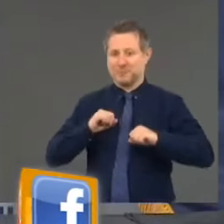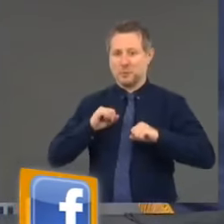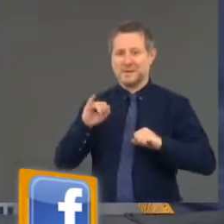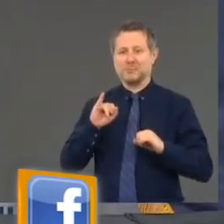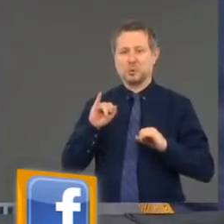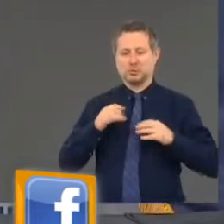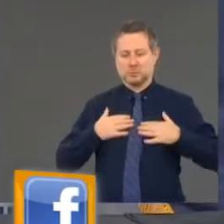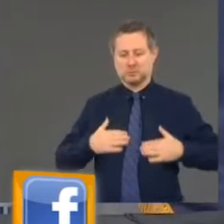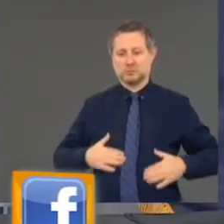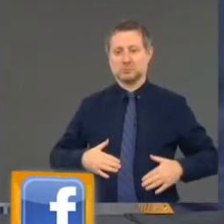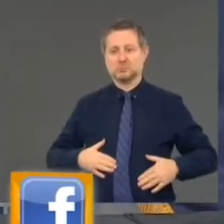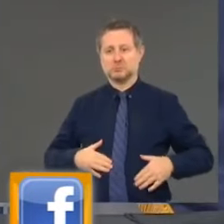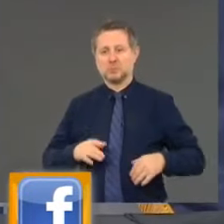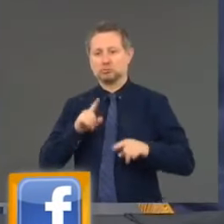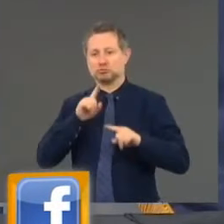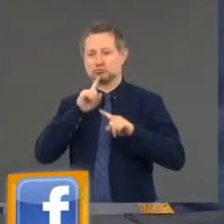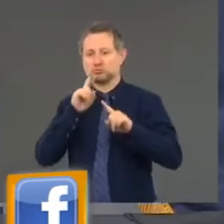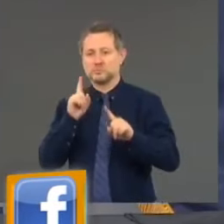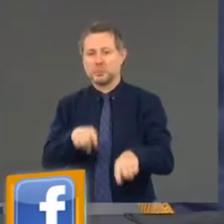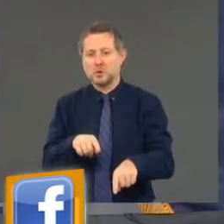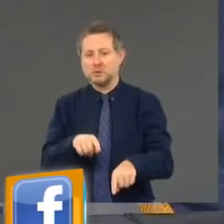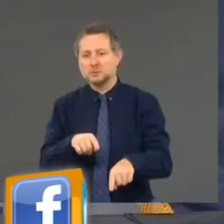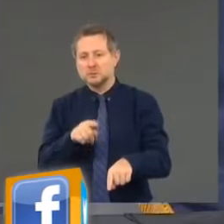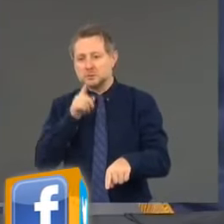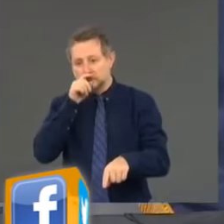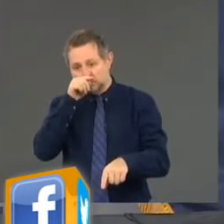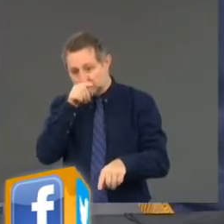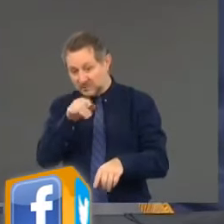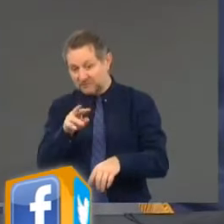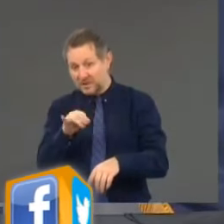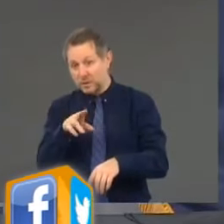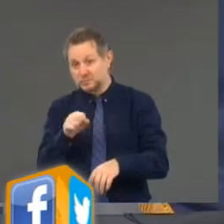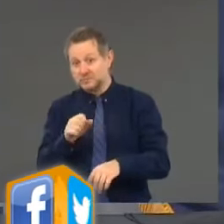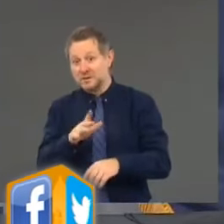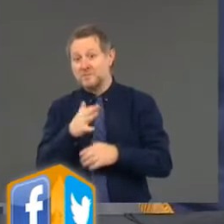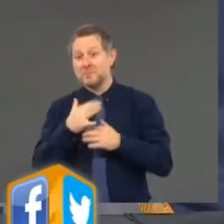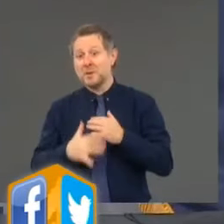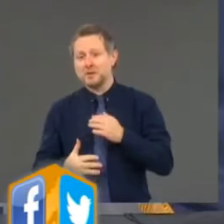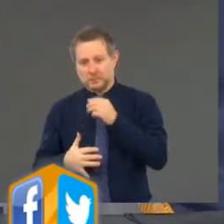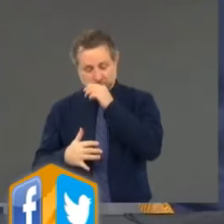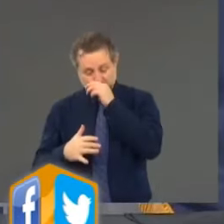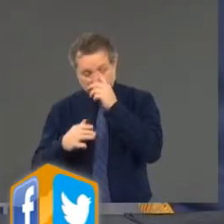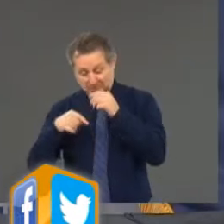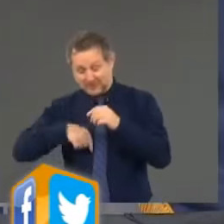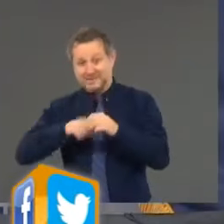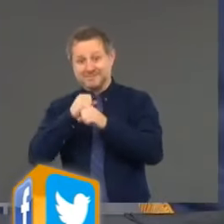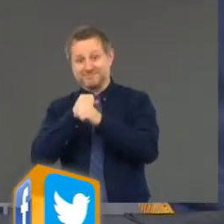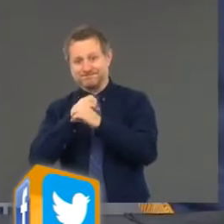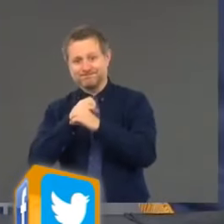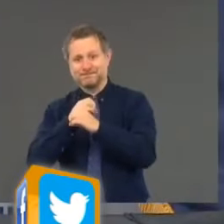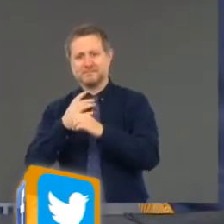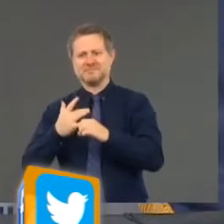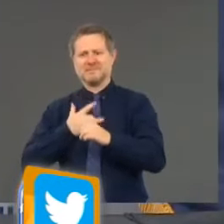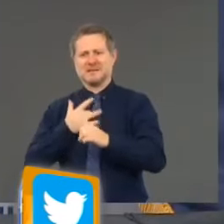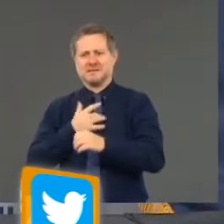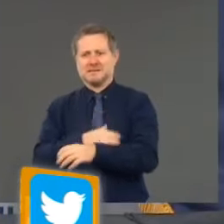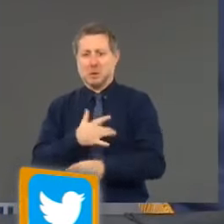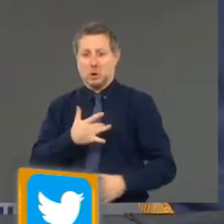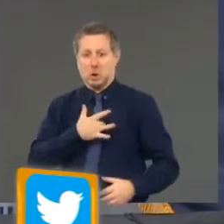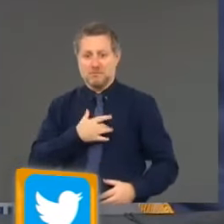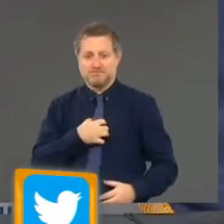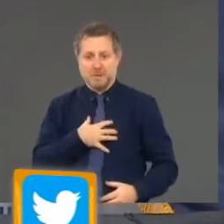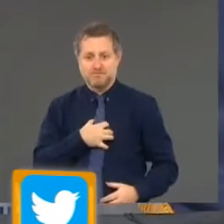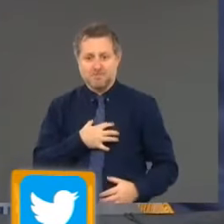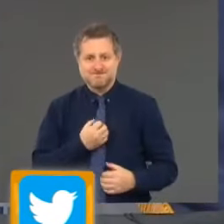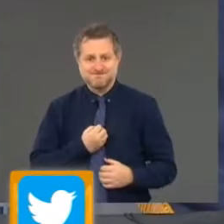the virus. Blood vessel inflammation, heart inflammation, and some